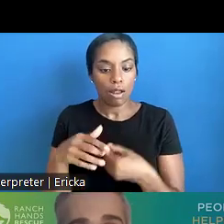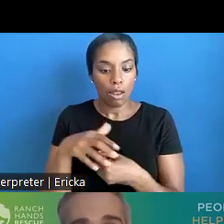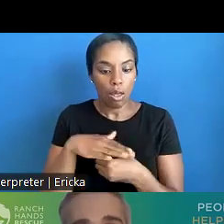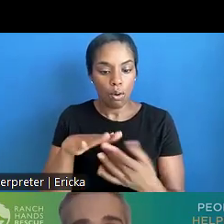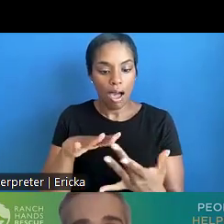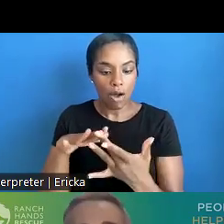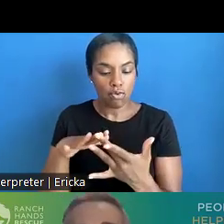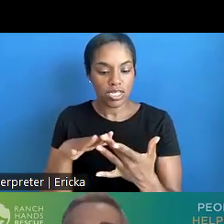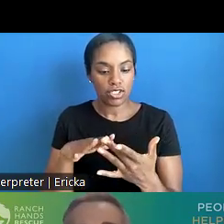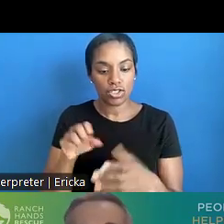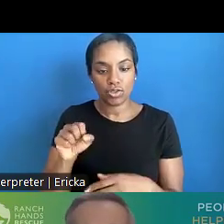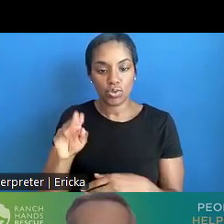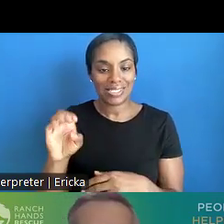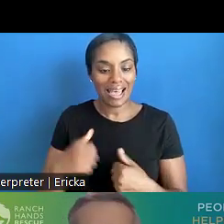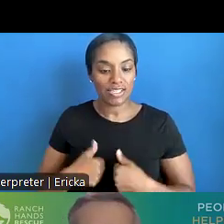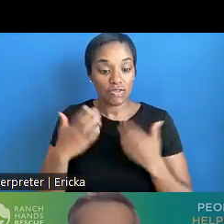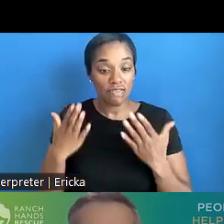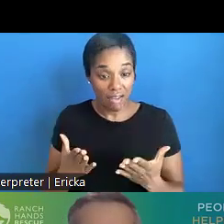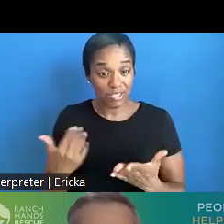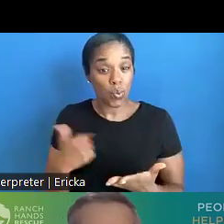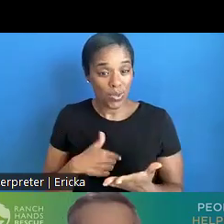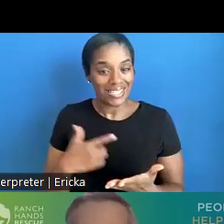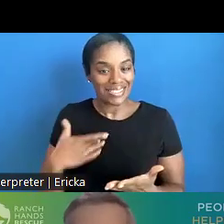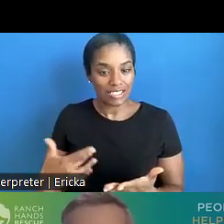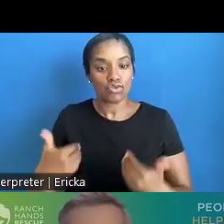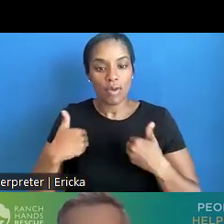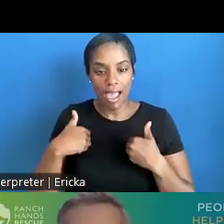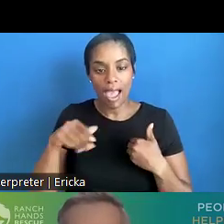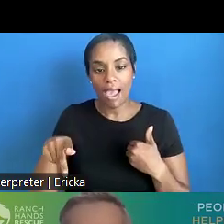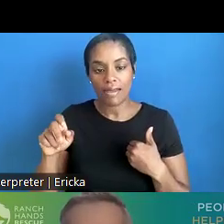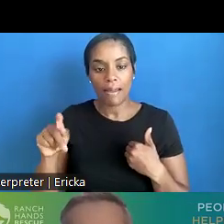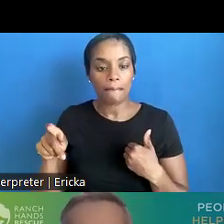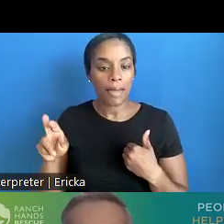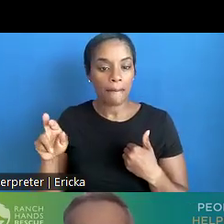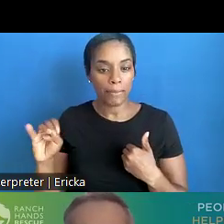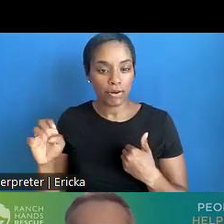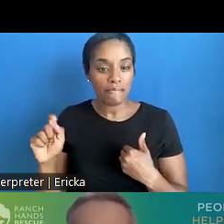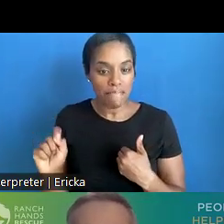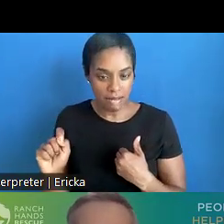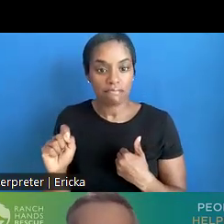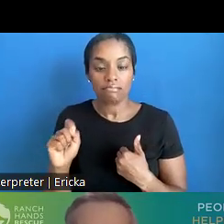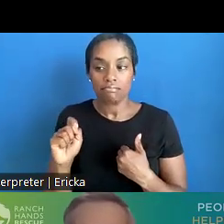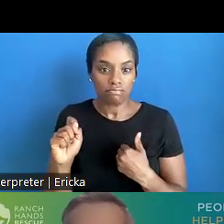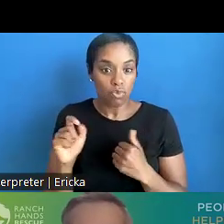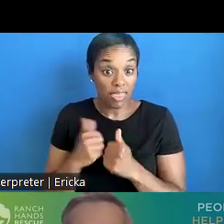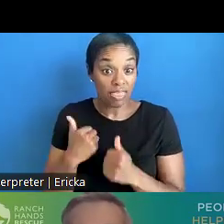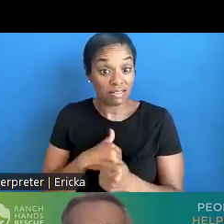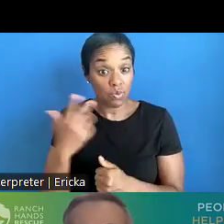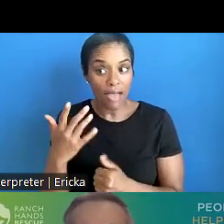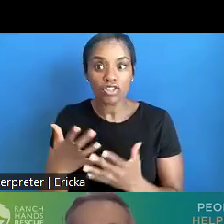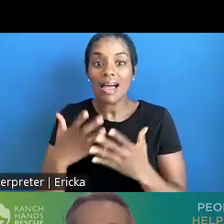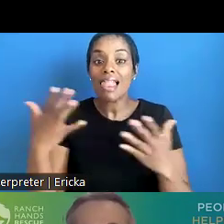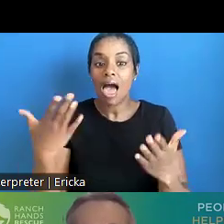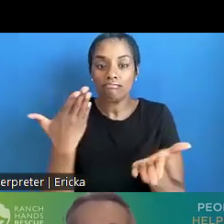with us because there is a very robust amount of clinical data and research data to suggest